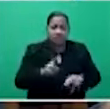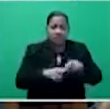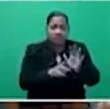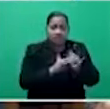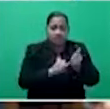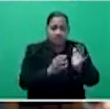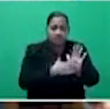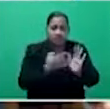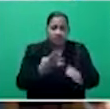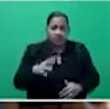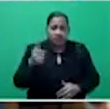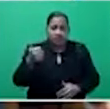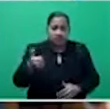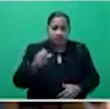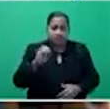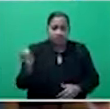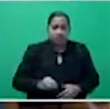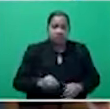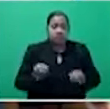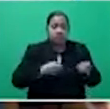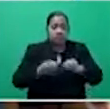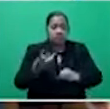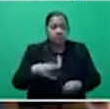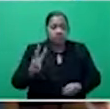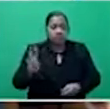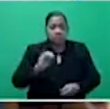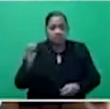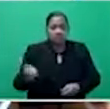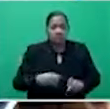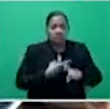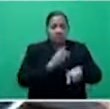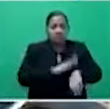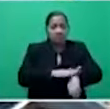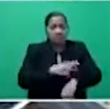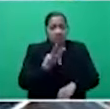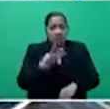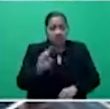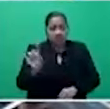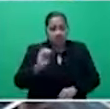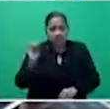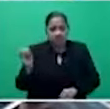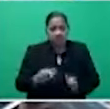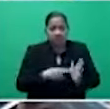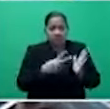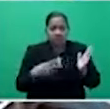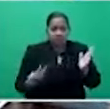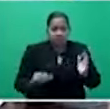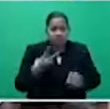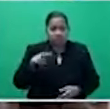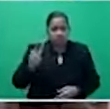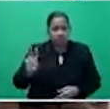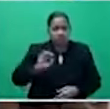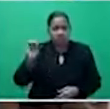46%. Solomon Islands, 33%. Kiribati, 31%. Vanuatu,